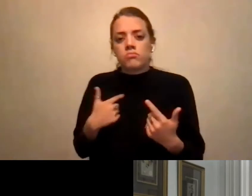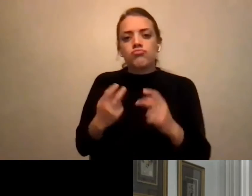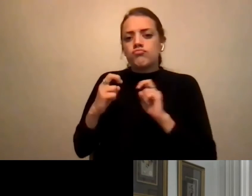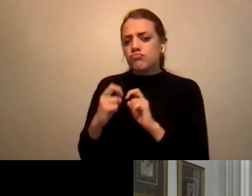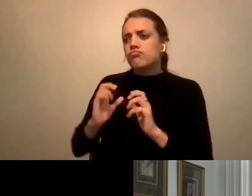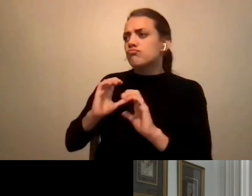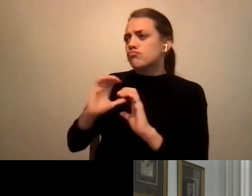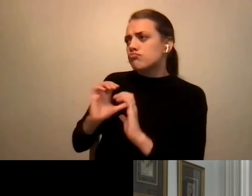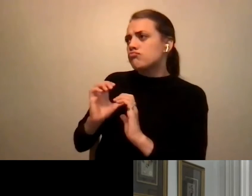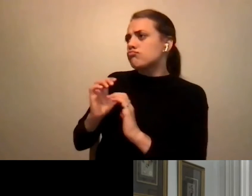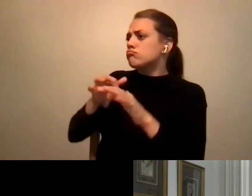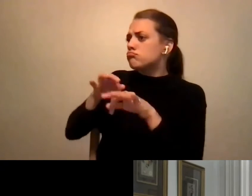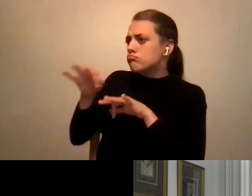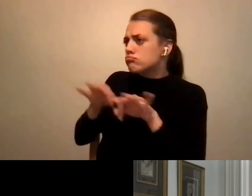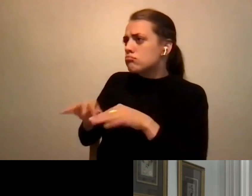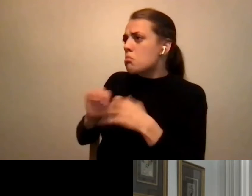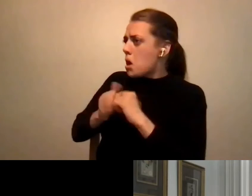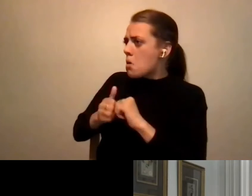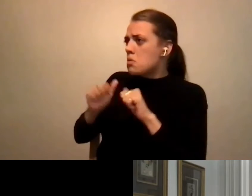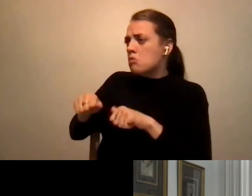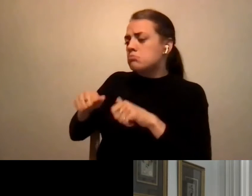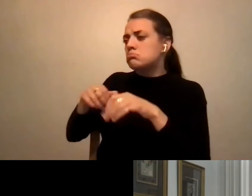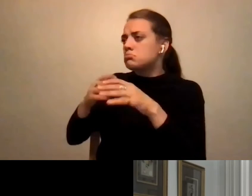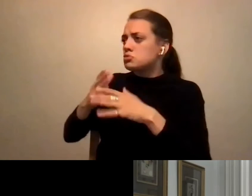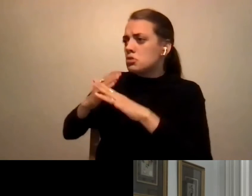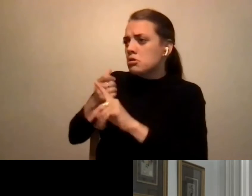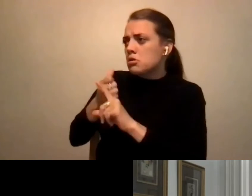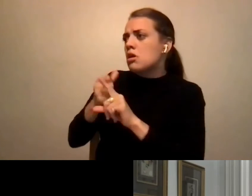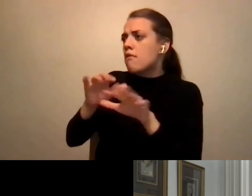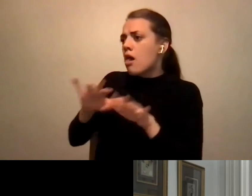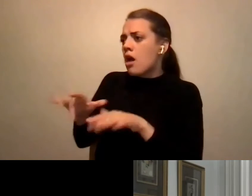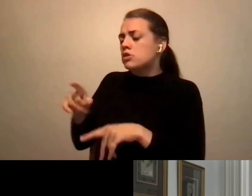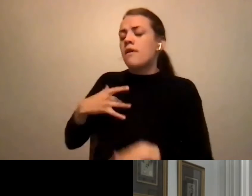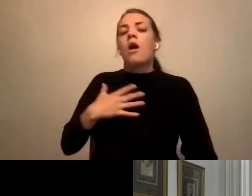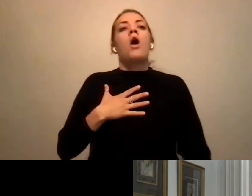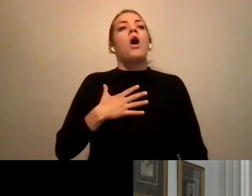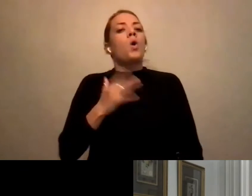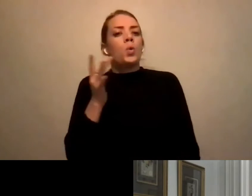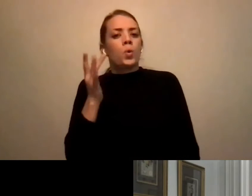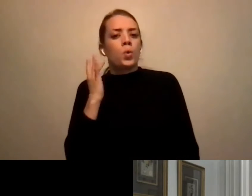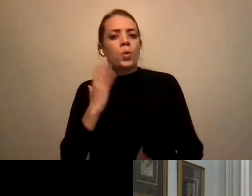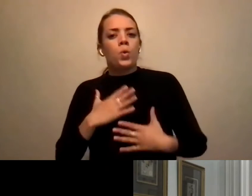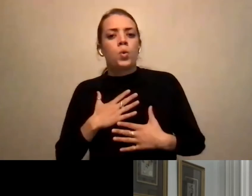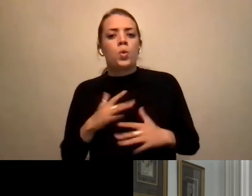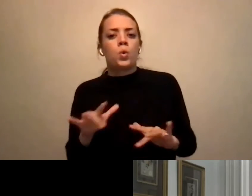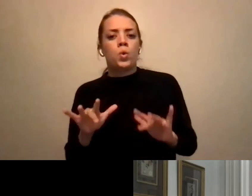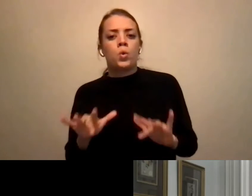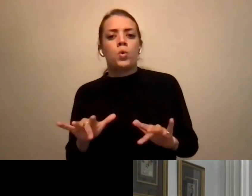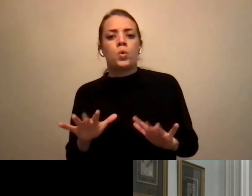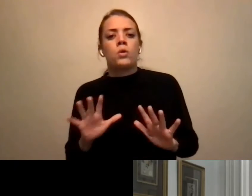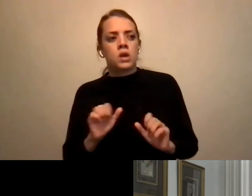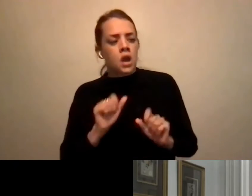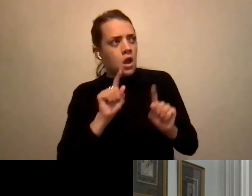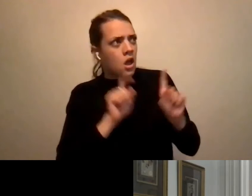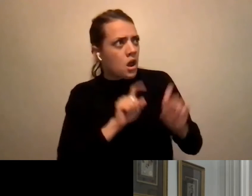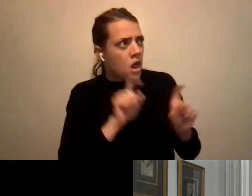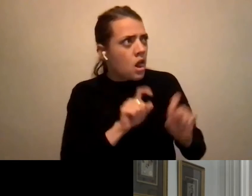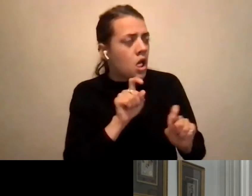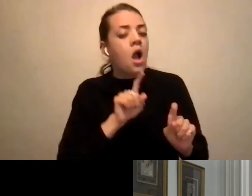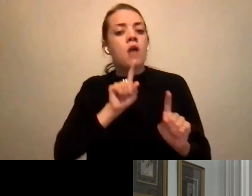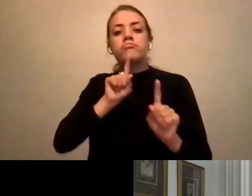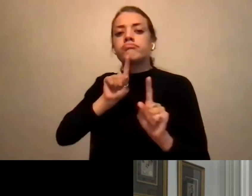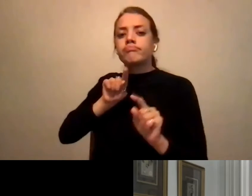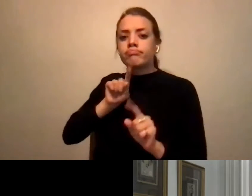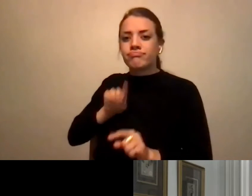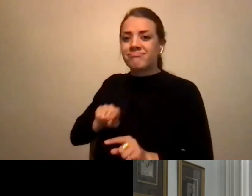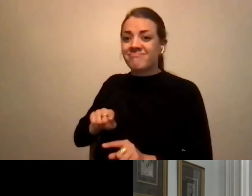gave her a lot of peace of mind, because she was able to actually ask her questions and get an actual answer, which is not